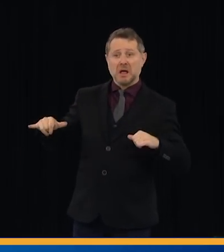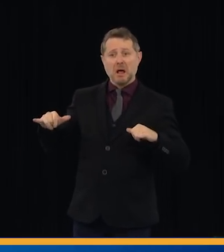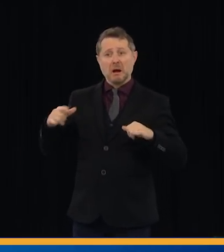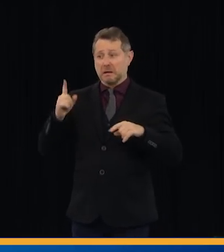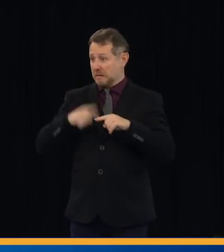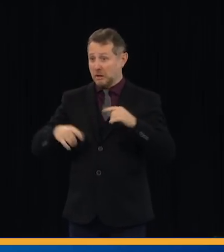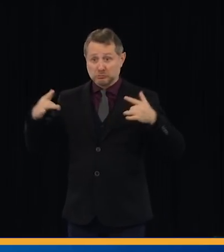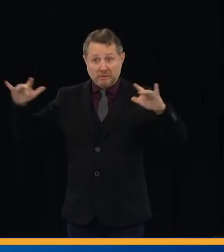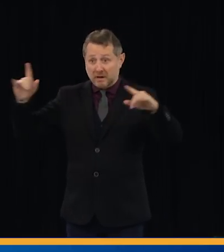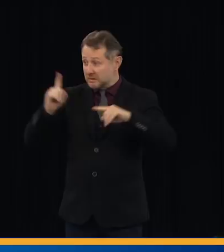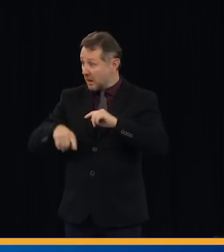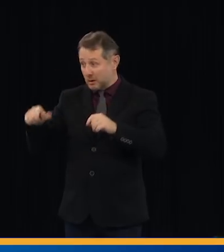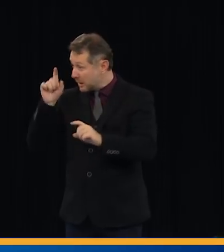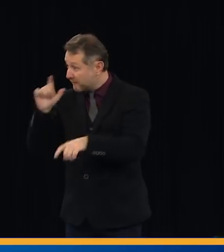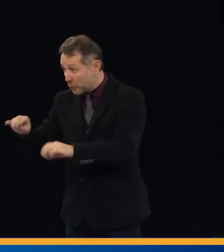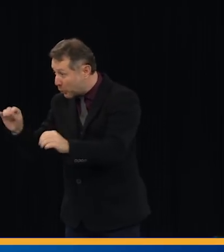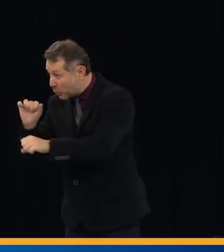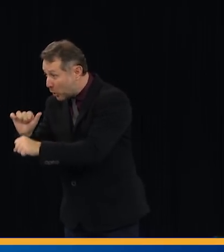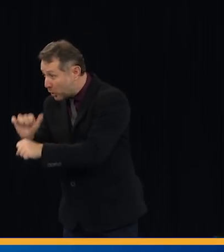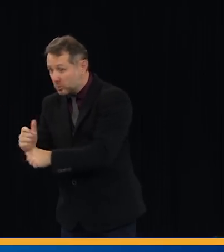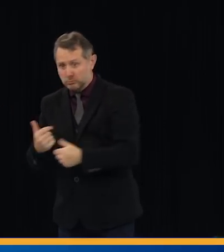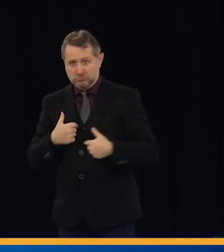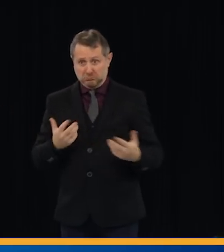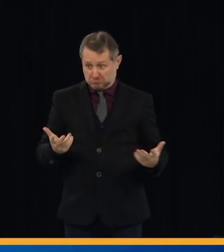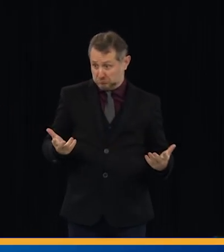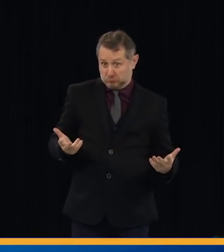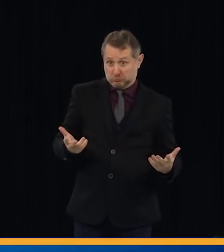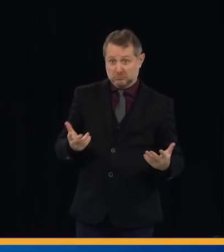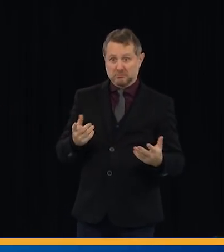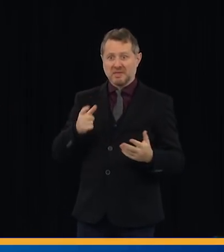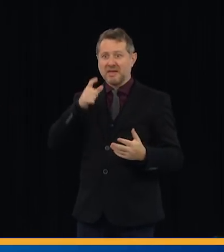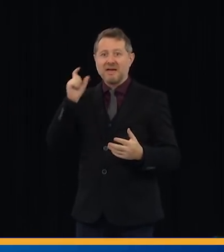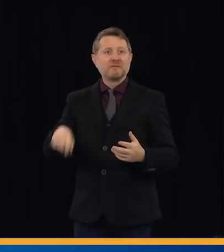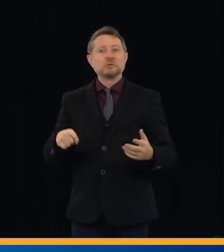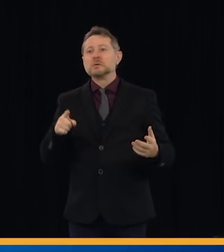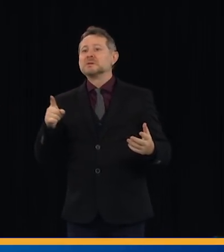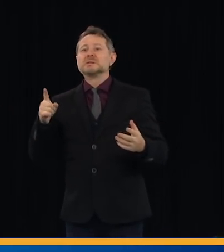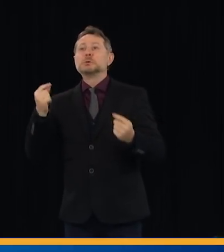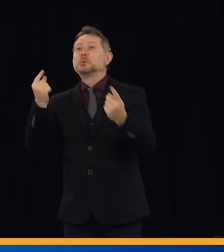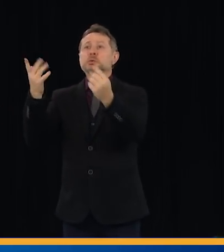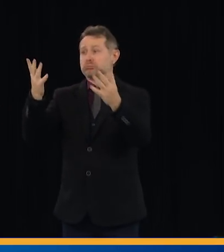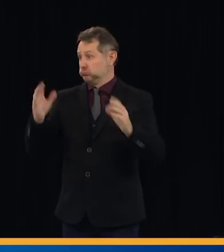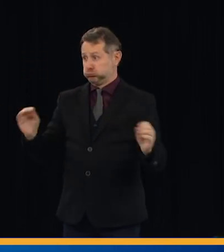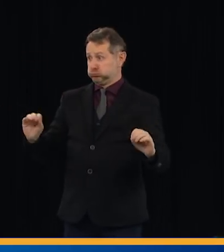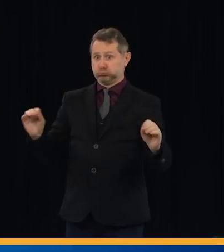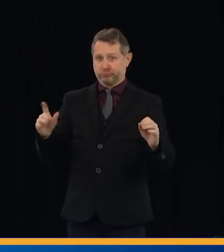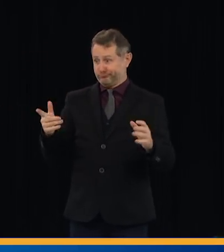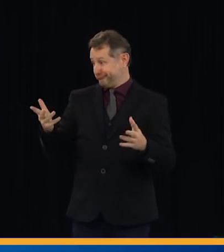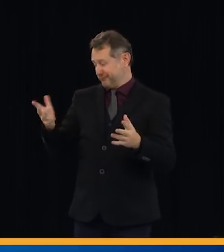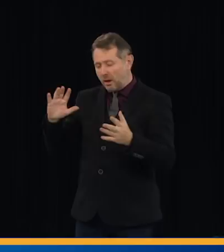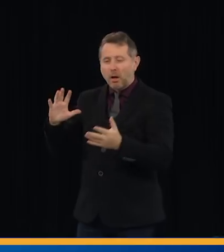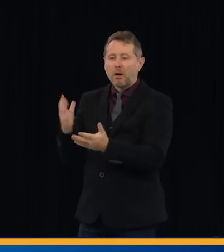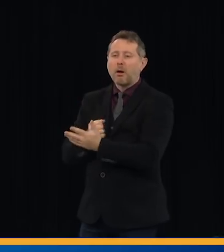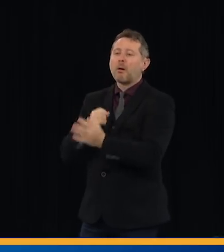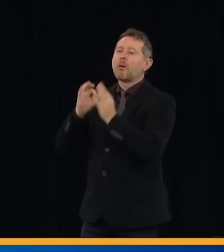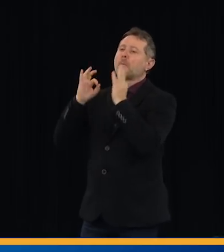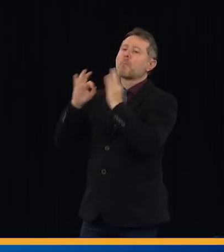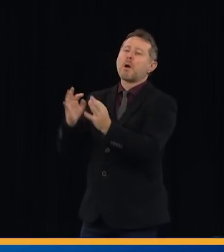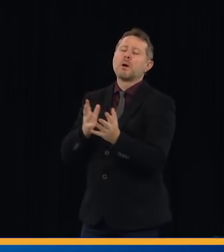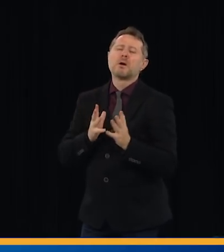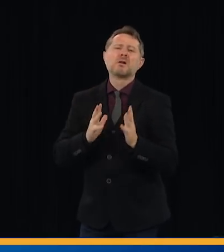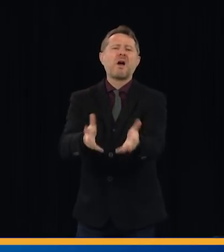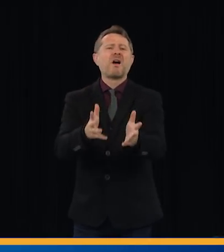go to work. She doesn't have to run out. And they're priceless. They are priceless.